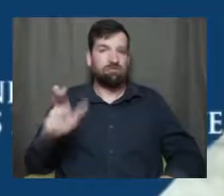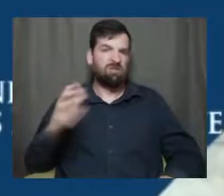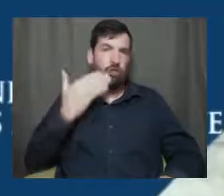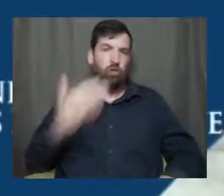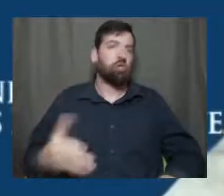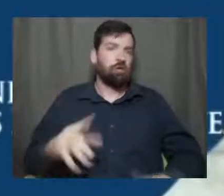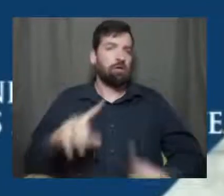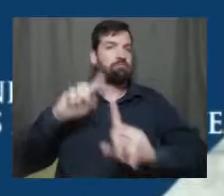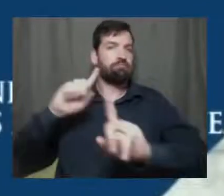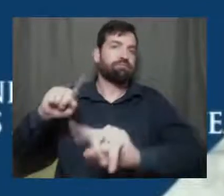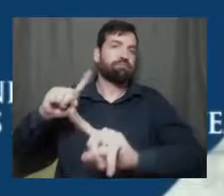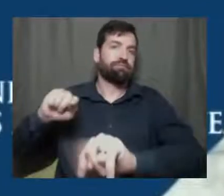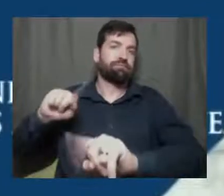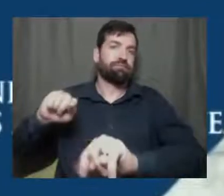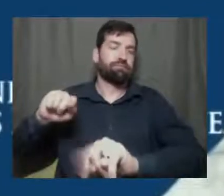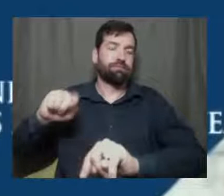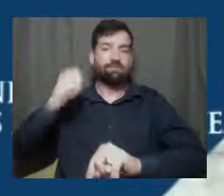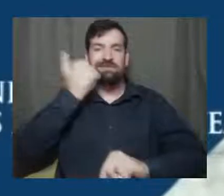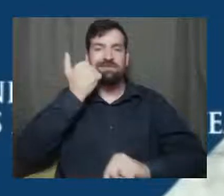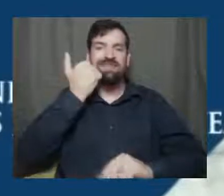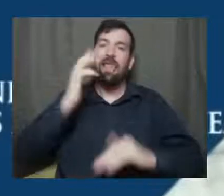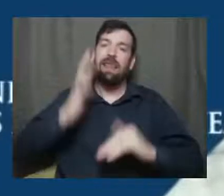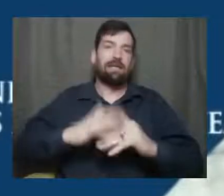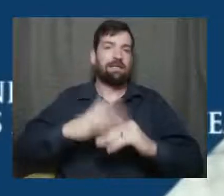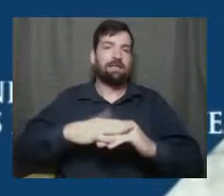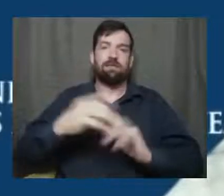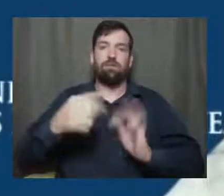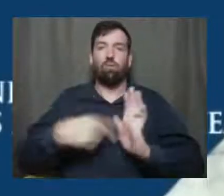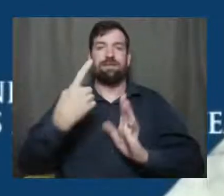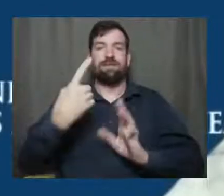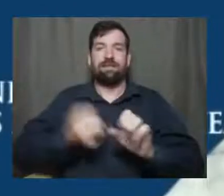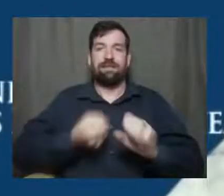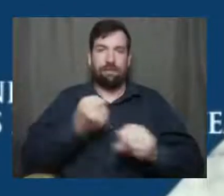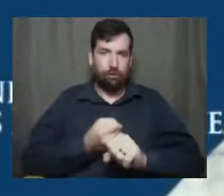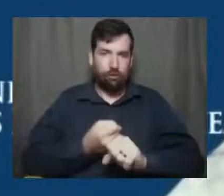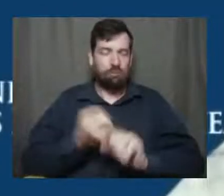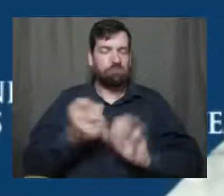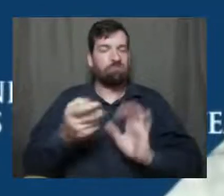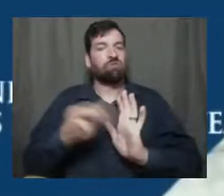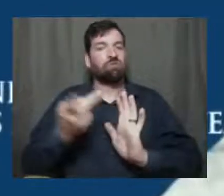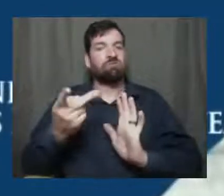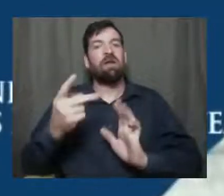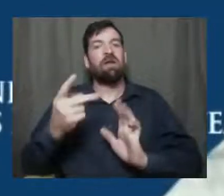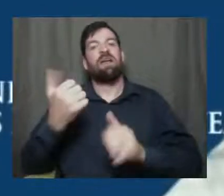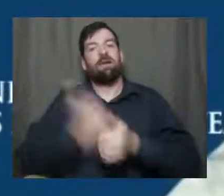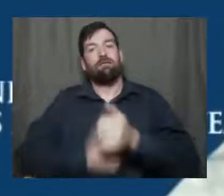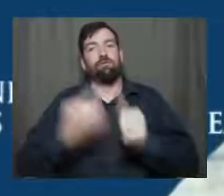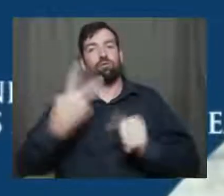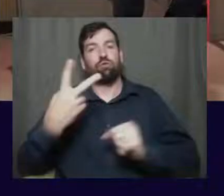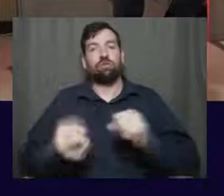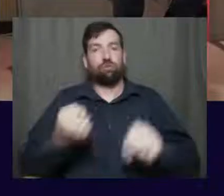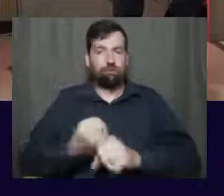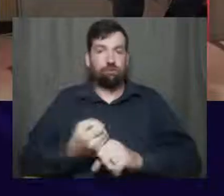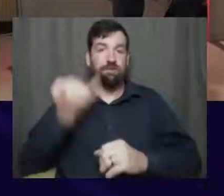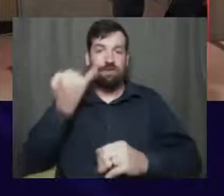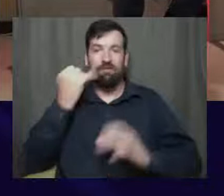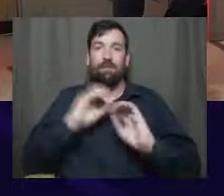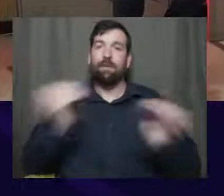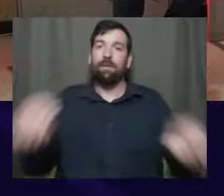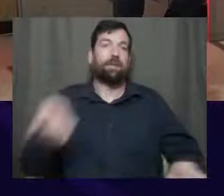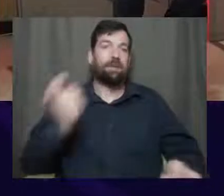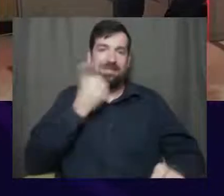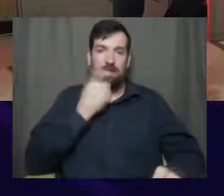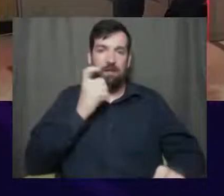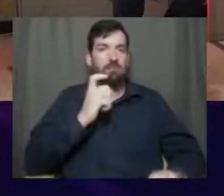to the dentist at least every year, every 2 years for patients that are completely edentulous with no teeth. I know Terry's case